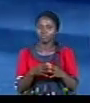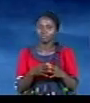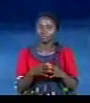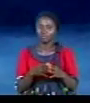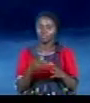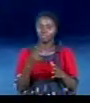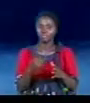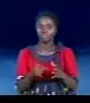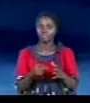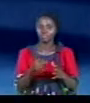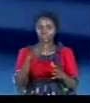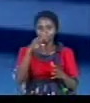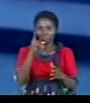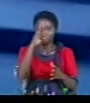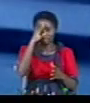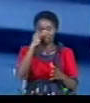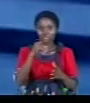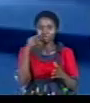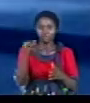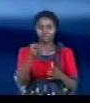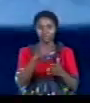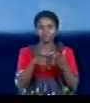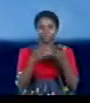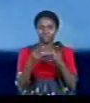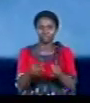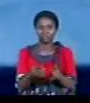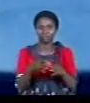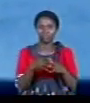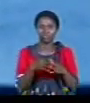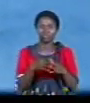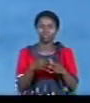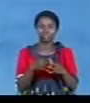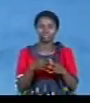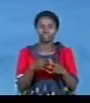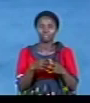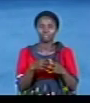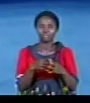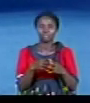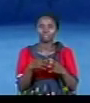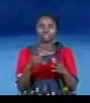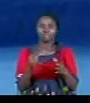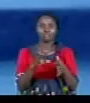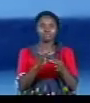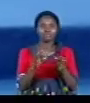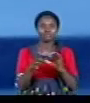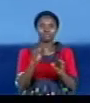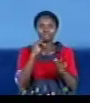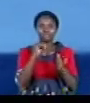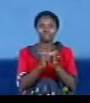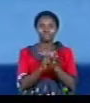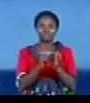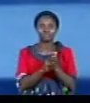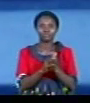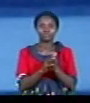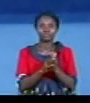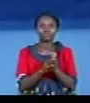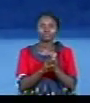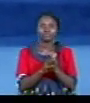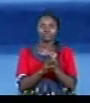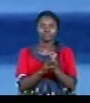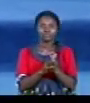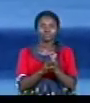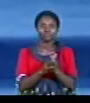them what's going on. Then to cut the story short, so those people are planning, say, you are going to kill this boy in